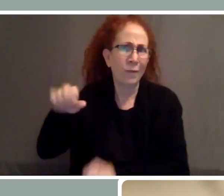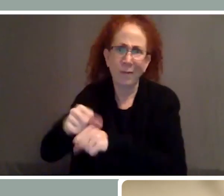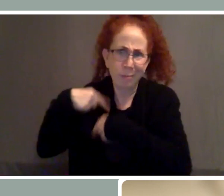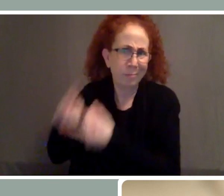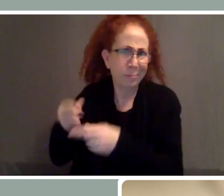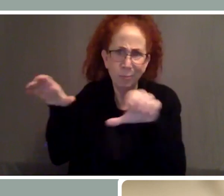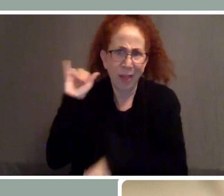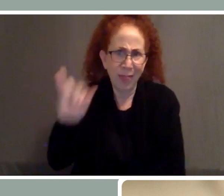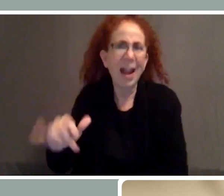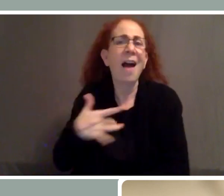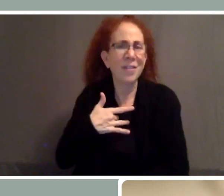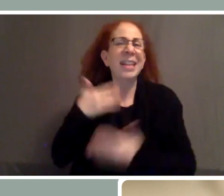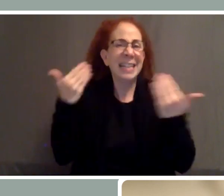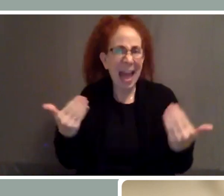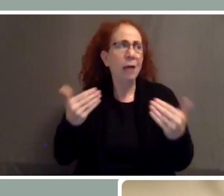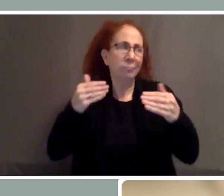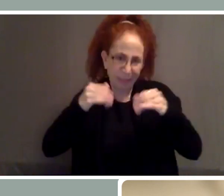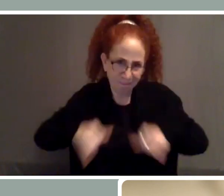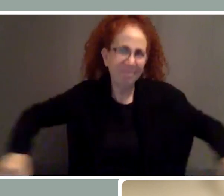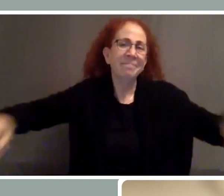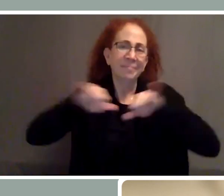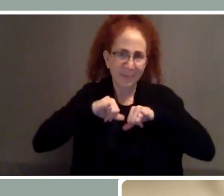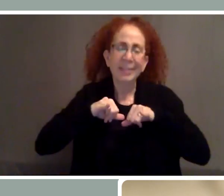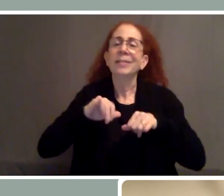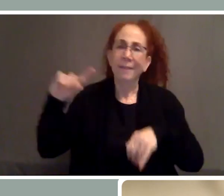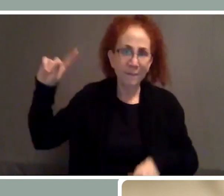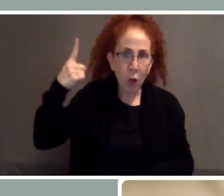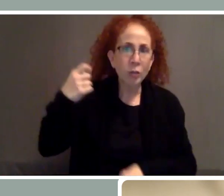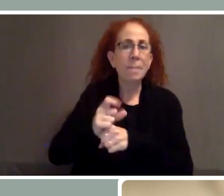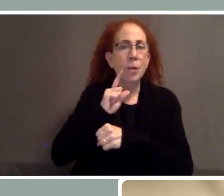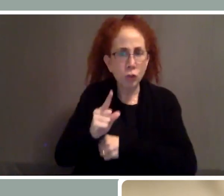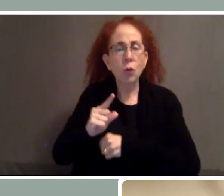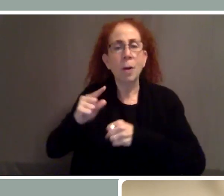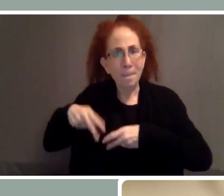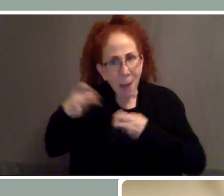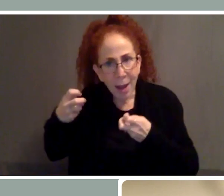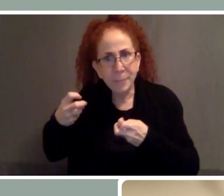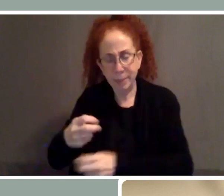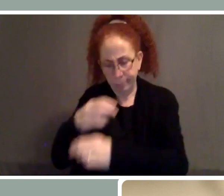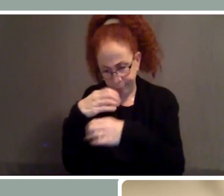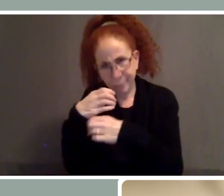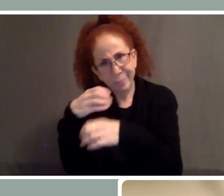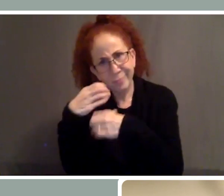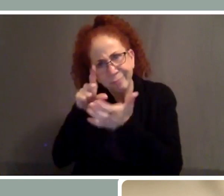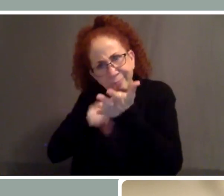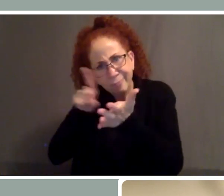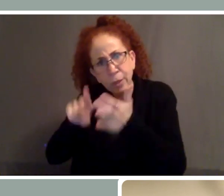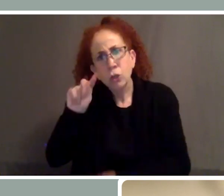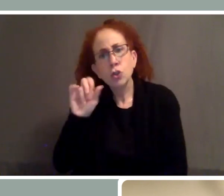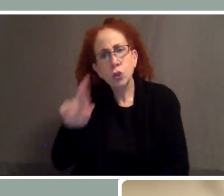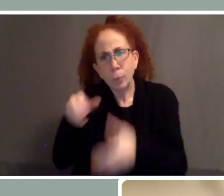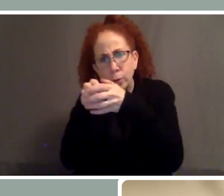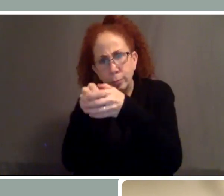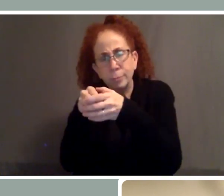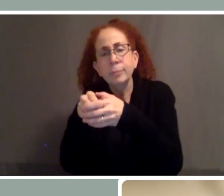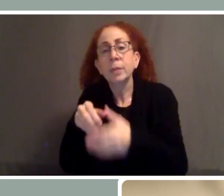I think it's become very mainstream now to do that, to make sure that what are the characteristics of the tumor? We recognized a number of years ago